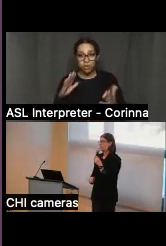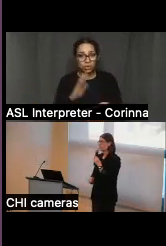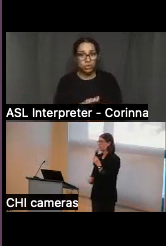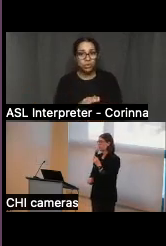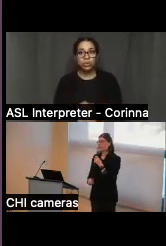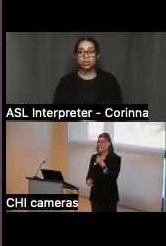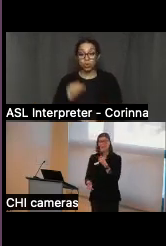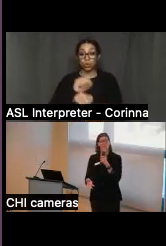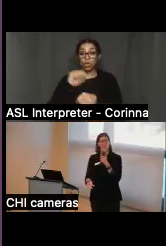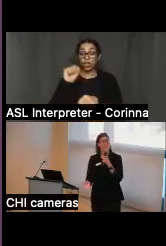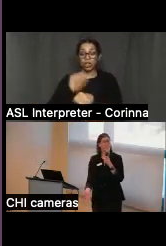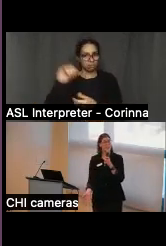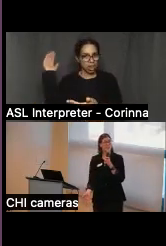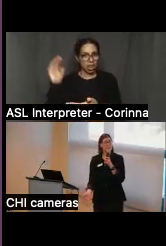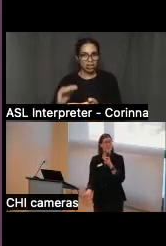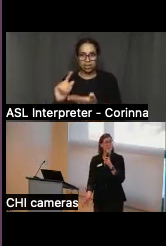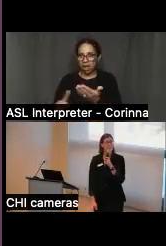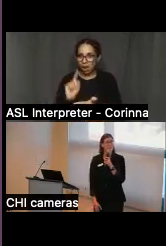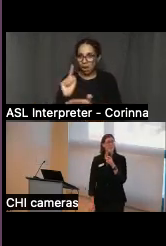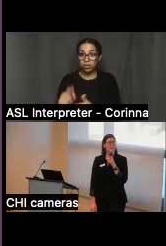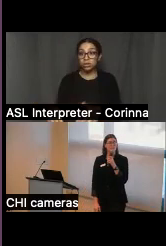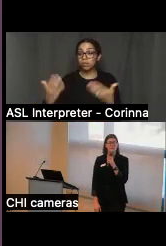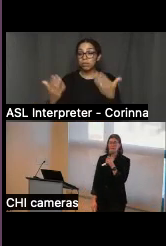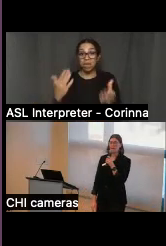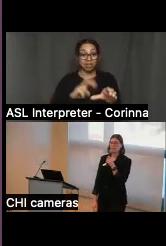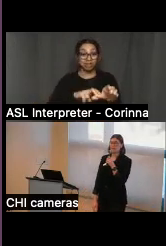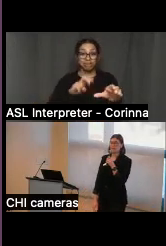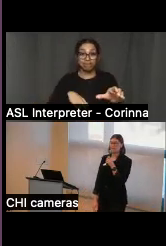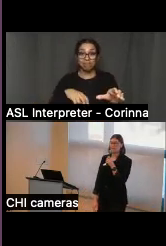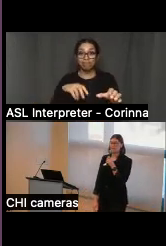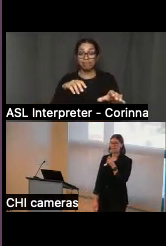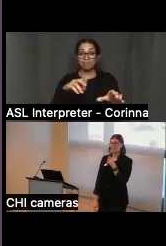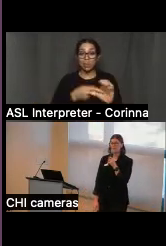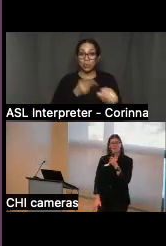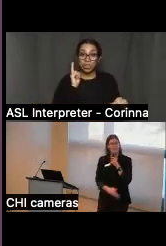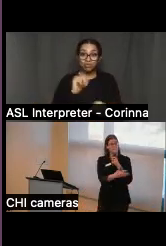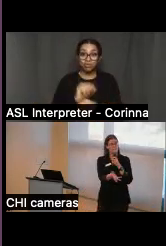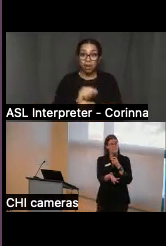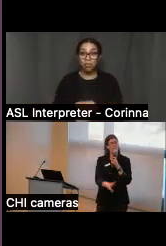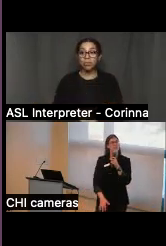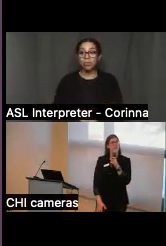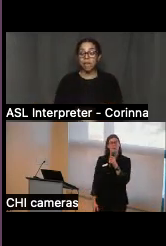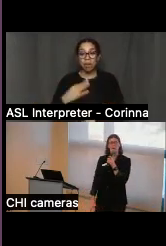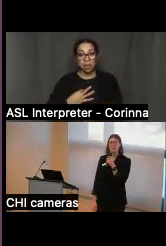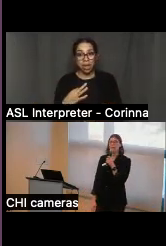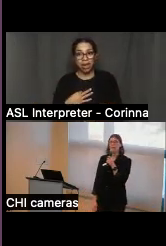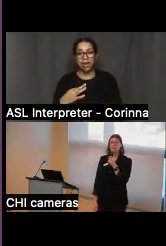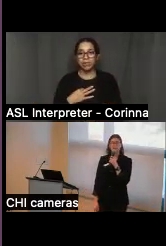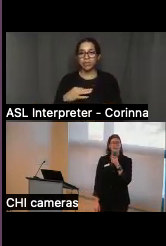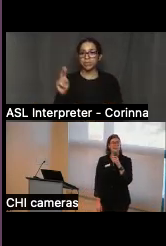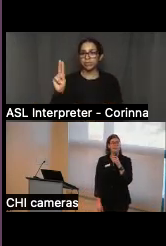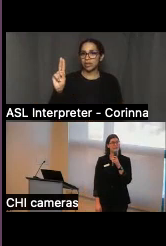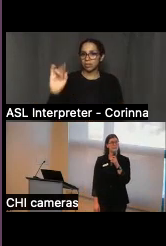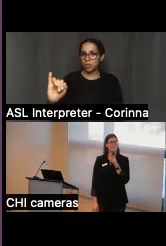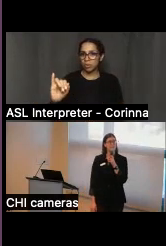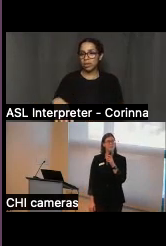hours at work. They actually had to leave their job, or they had to apply for disability benefits, as well as some other impacts that they